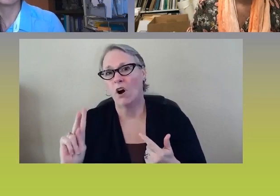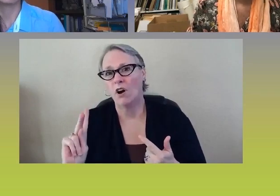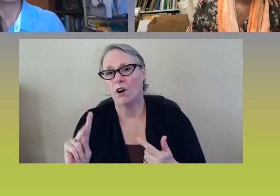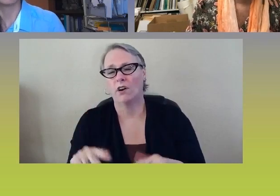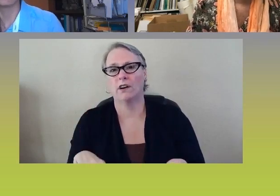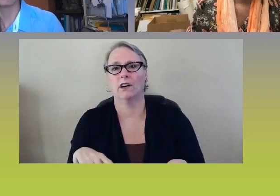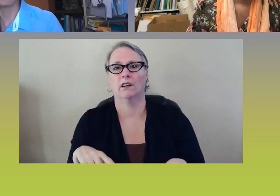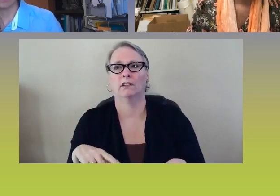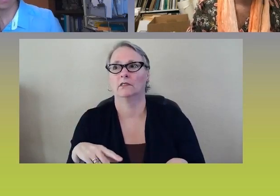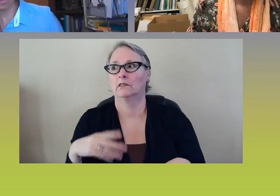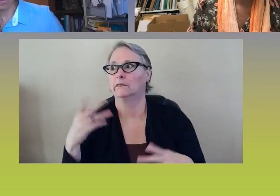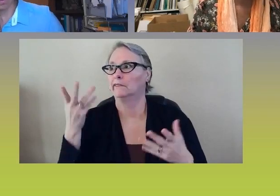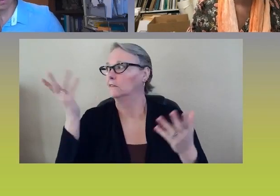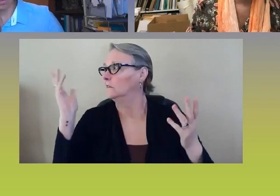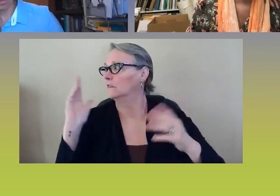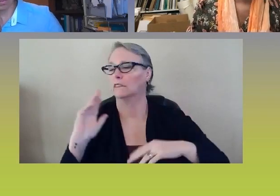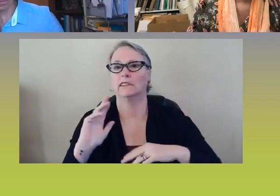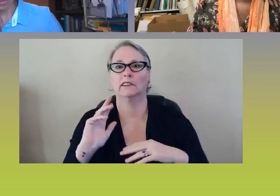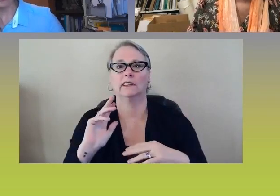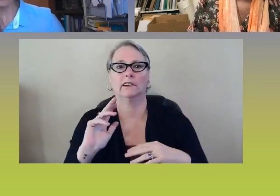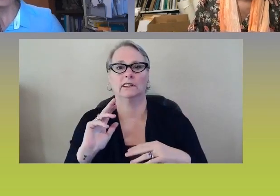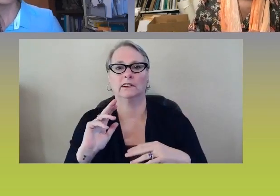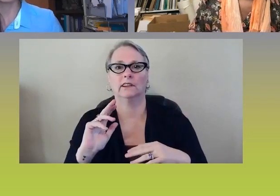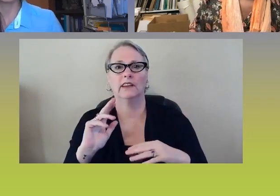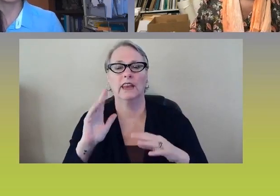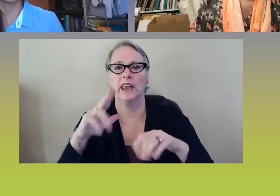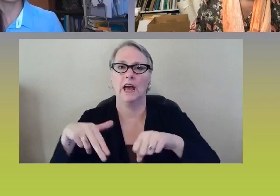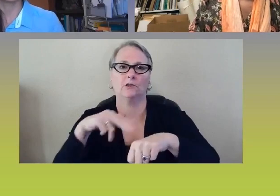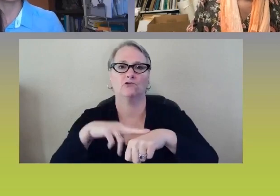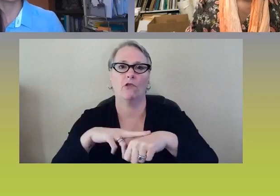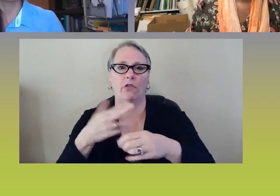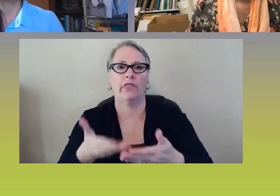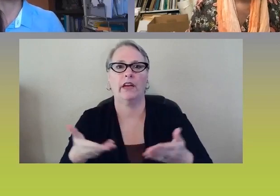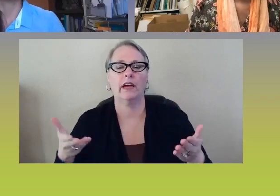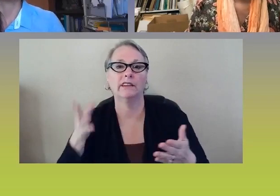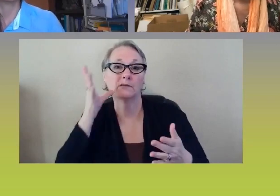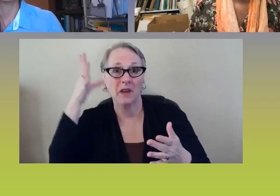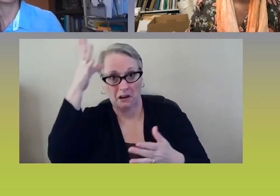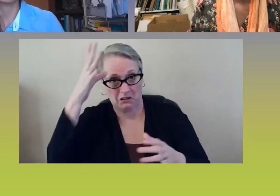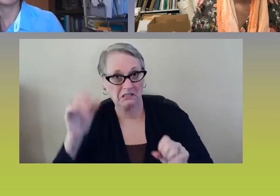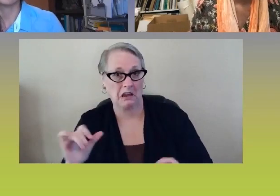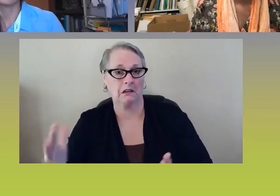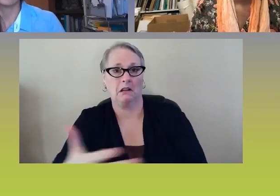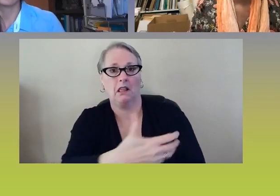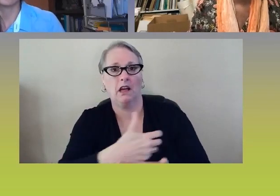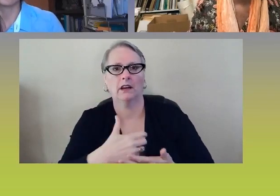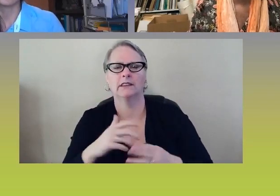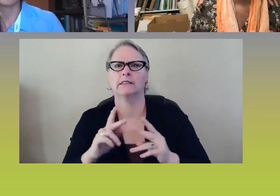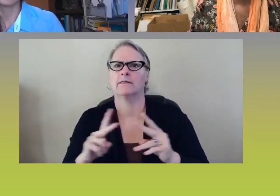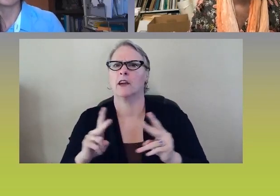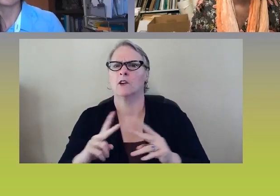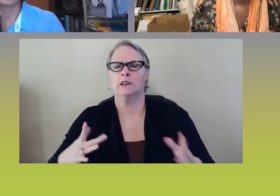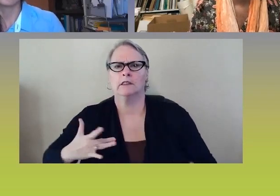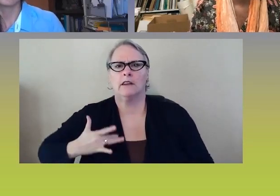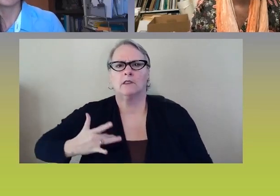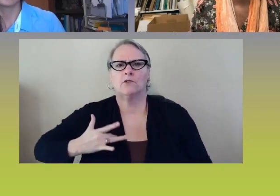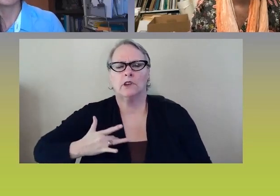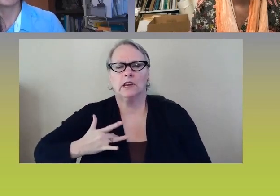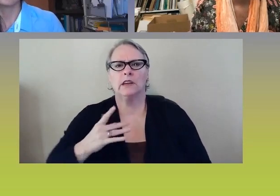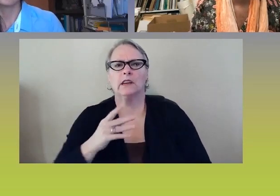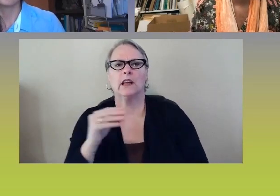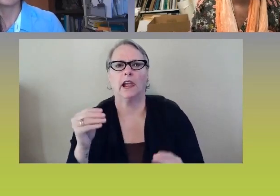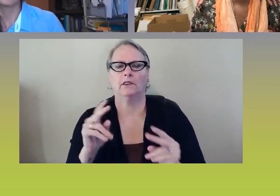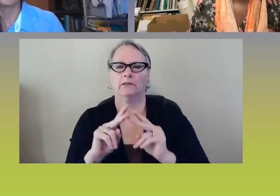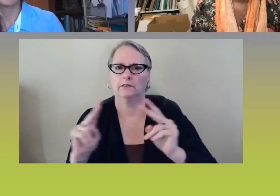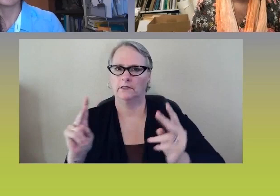items that even parents can collect. It's very, very sensory, and it's very